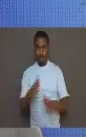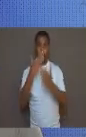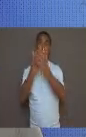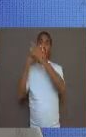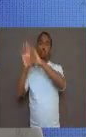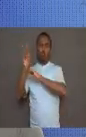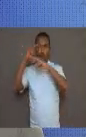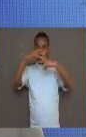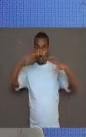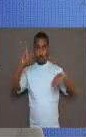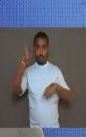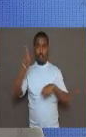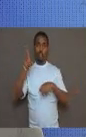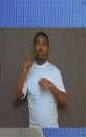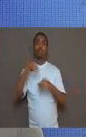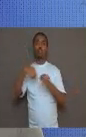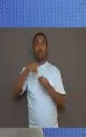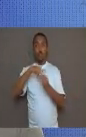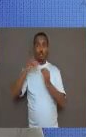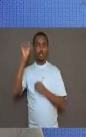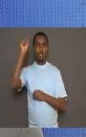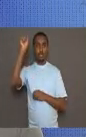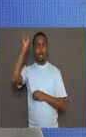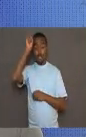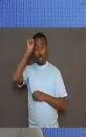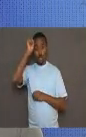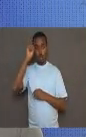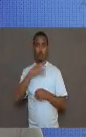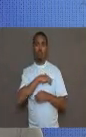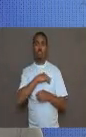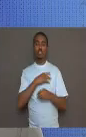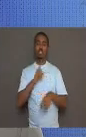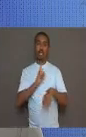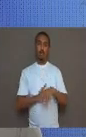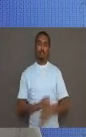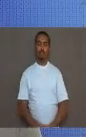during the Shenzhou 7 mission.